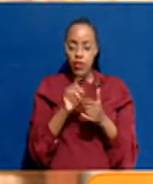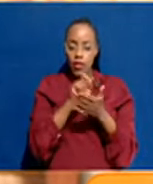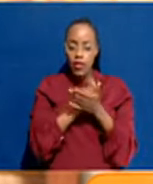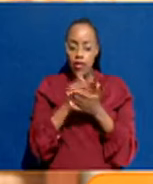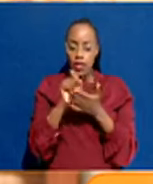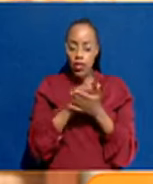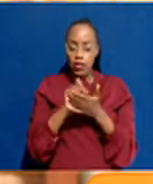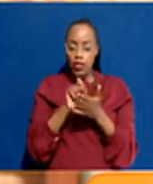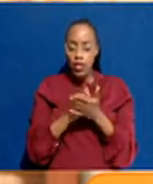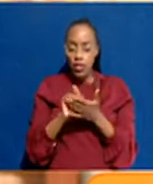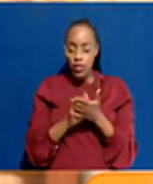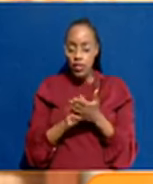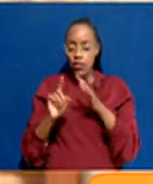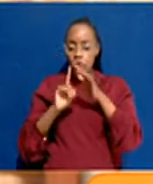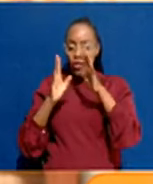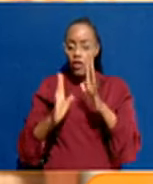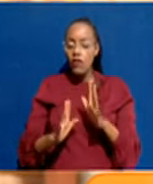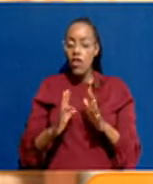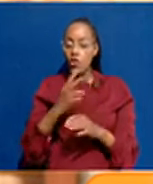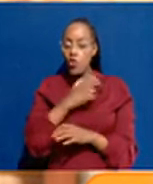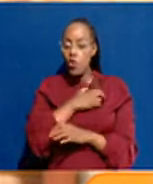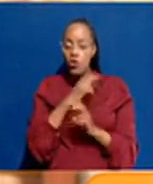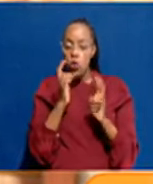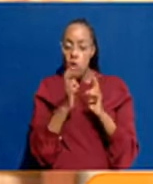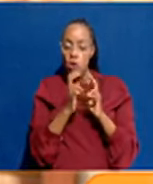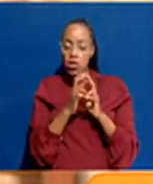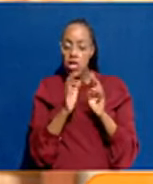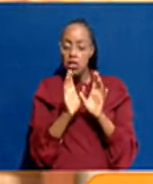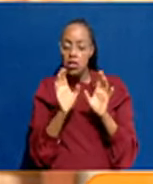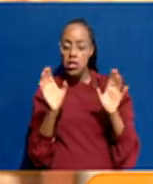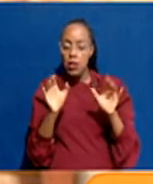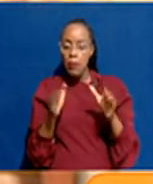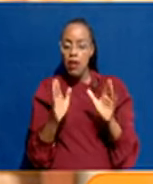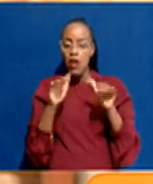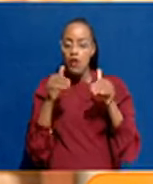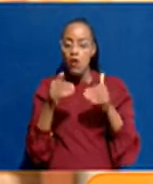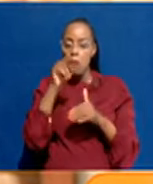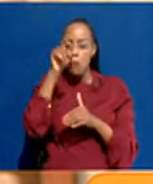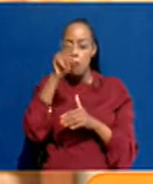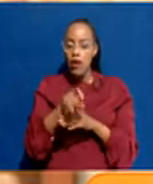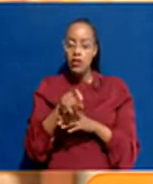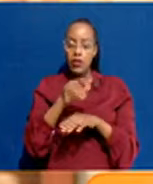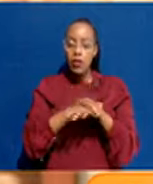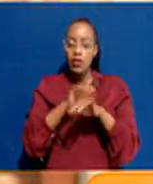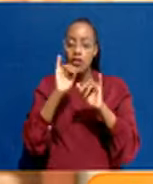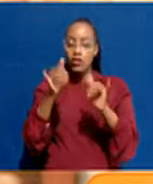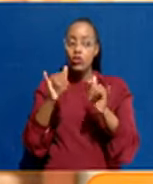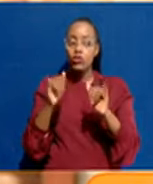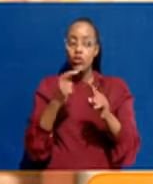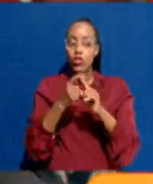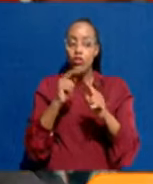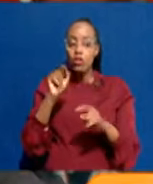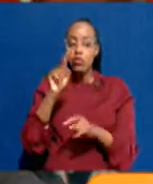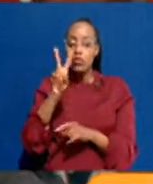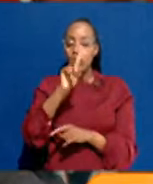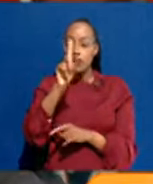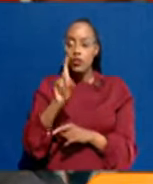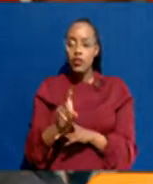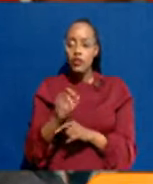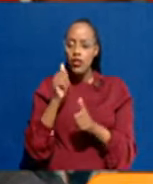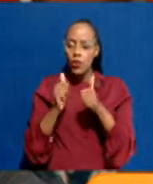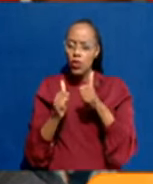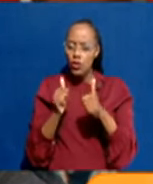Secretary of the Cabinet, yes, do you contact them separately or do they have to get this news from television? Which